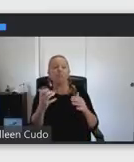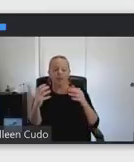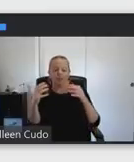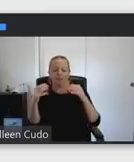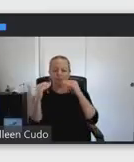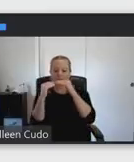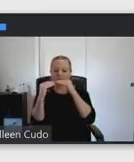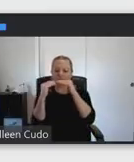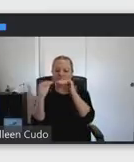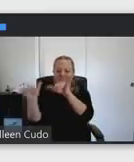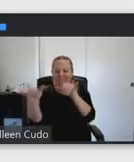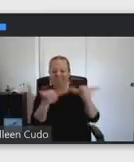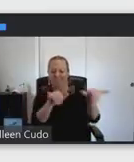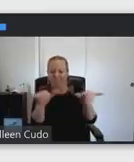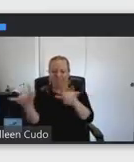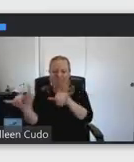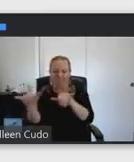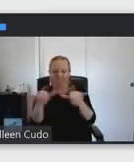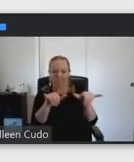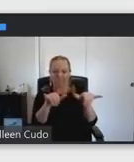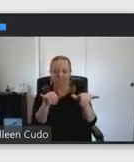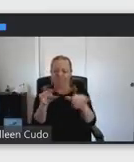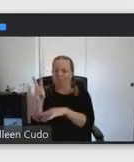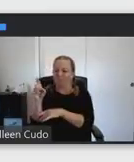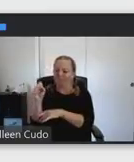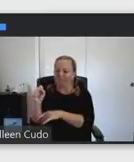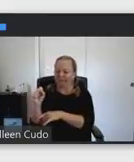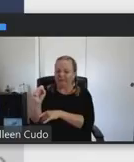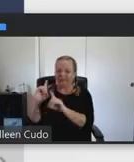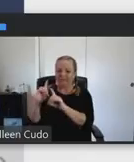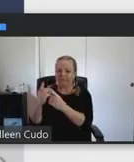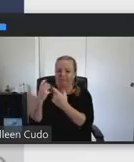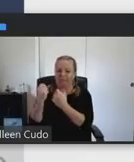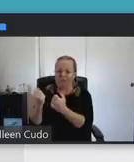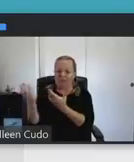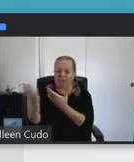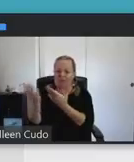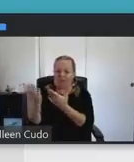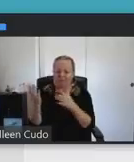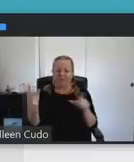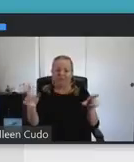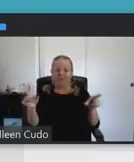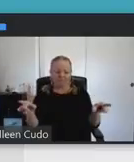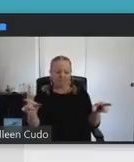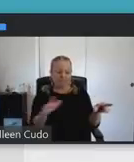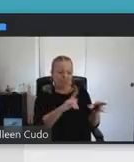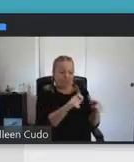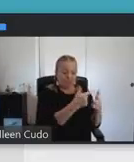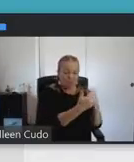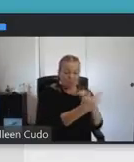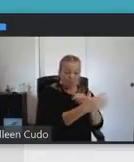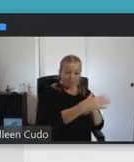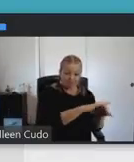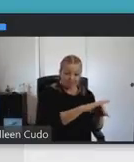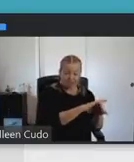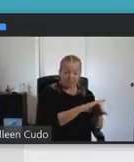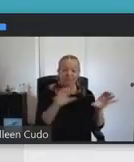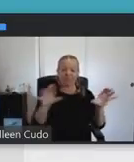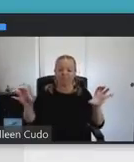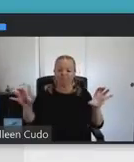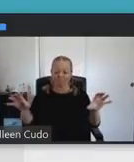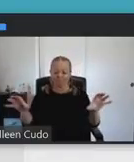Wisconsin Department of Health Services. And this is the website that they use to provide that information about activity level by region and